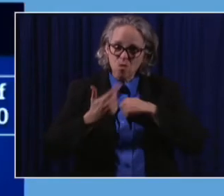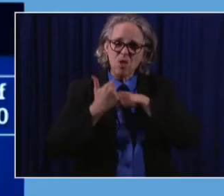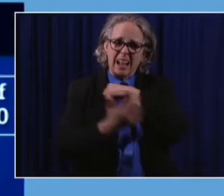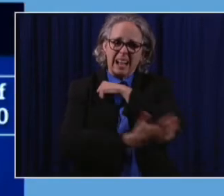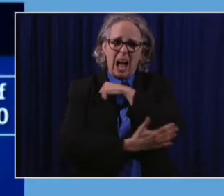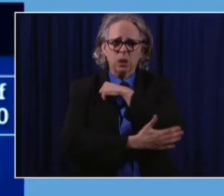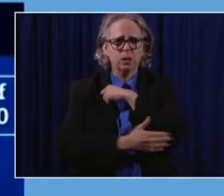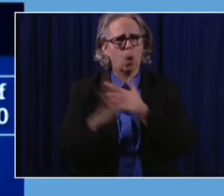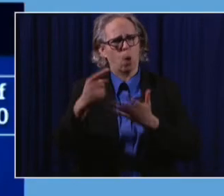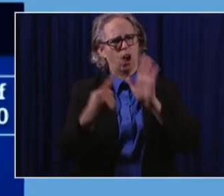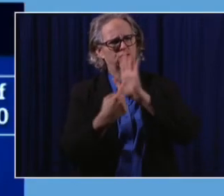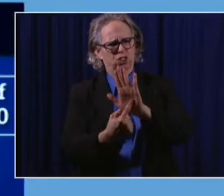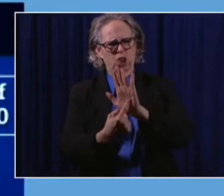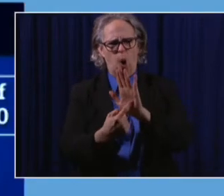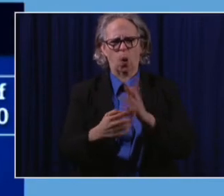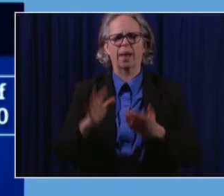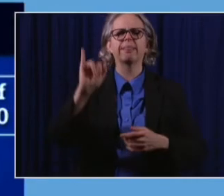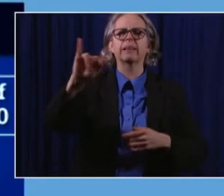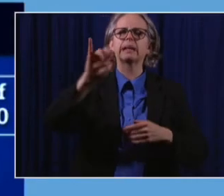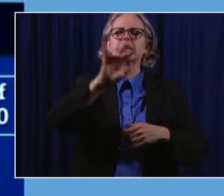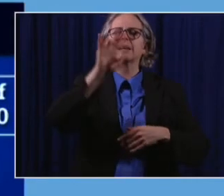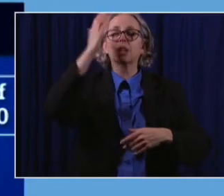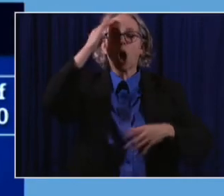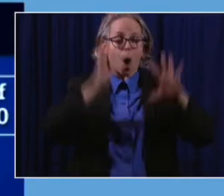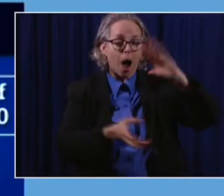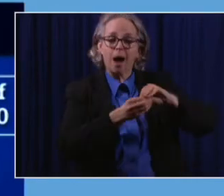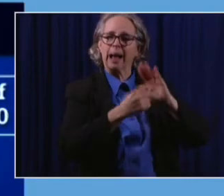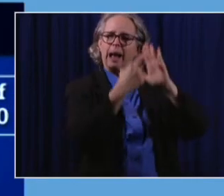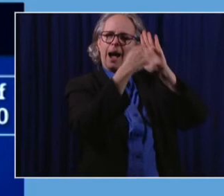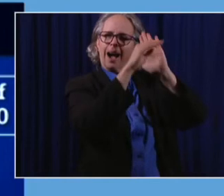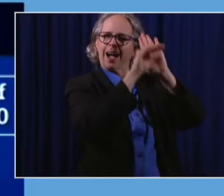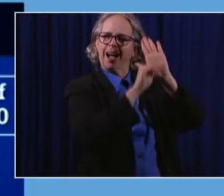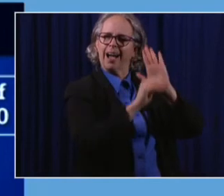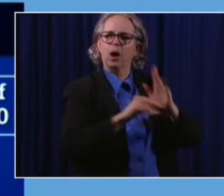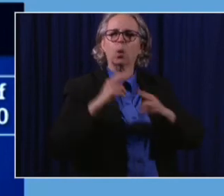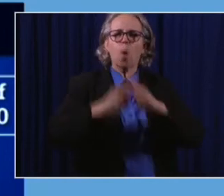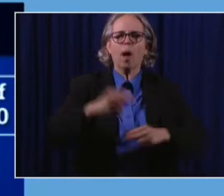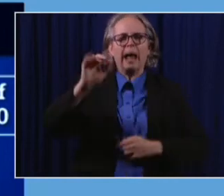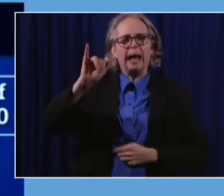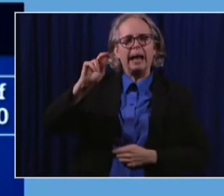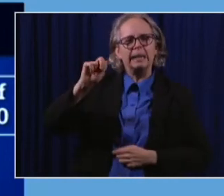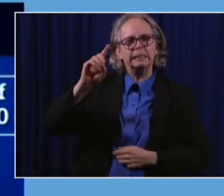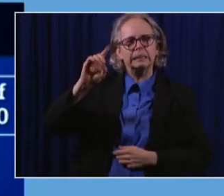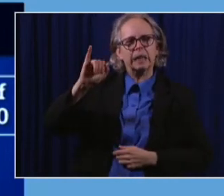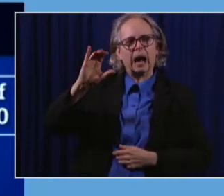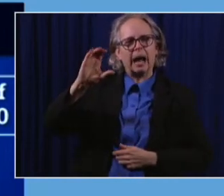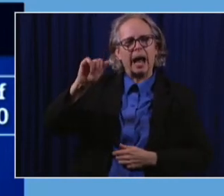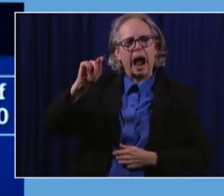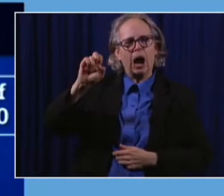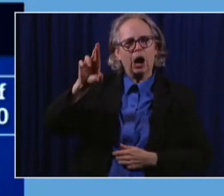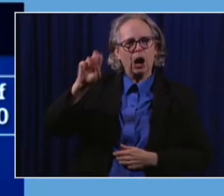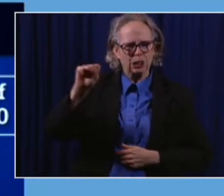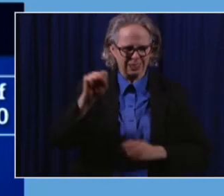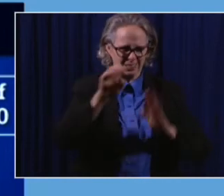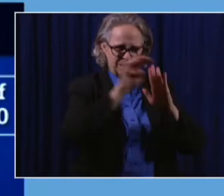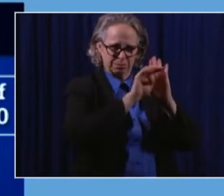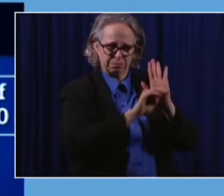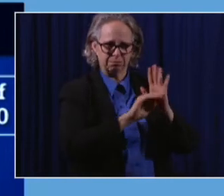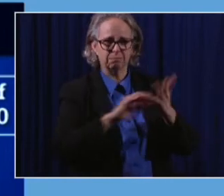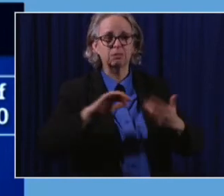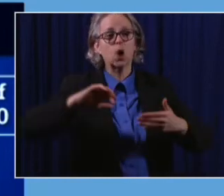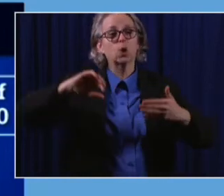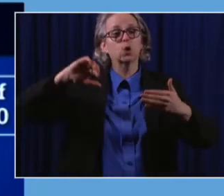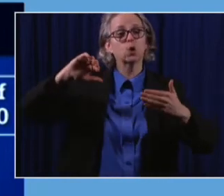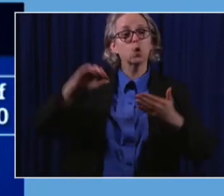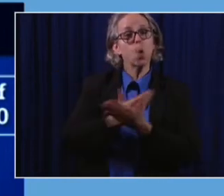Indicator 1 is called new cases per capita. The indicator is flagged if there are greater than 50 cases per 100,000 residents